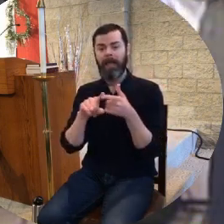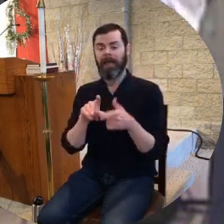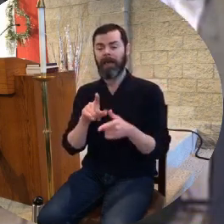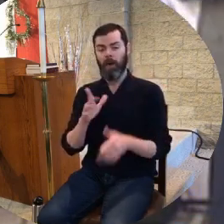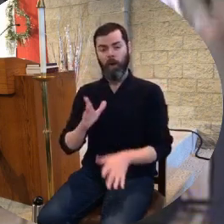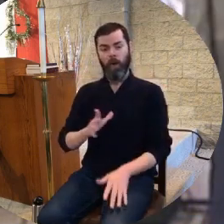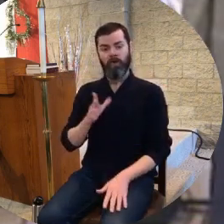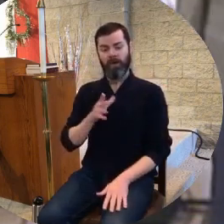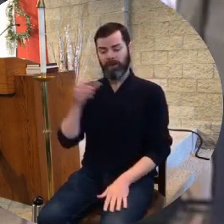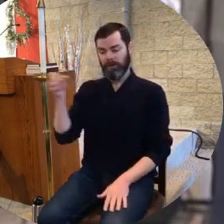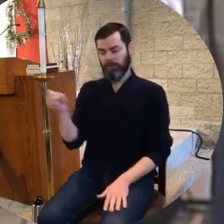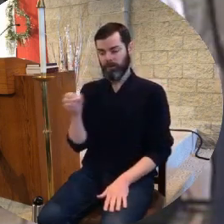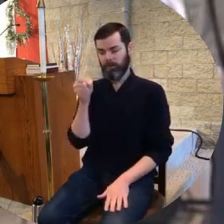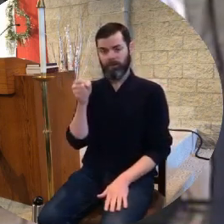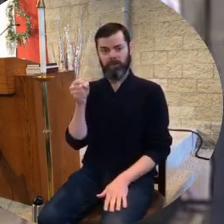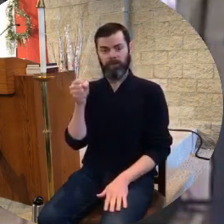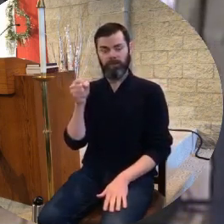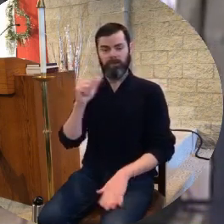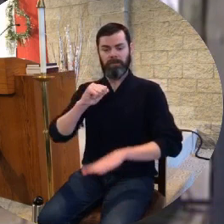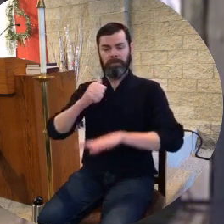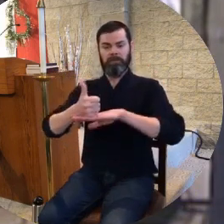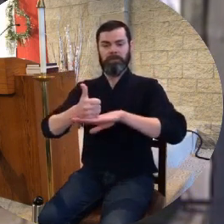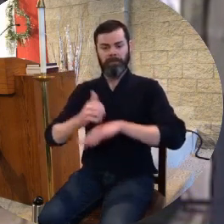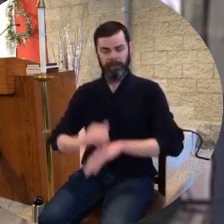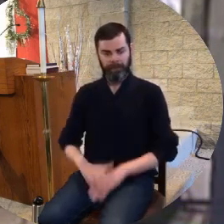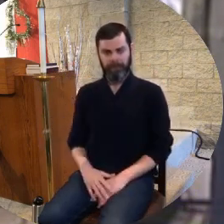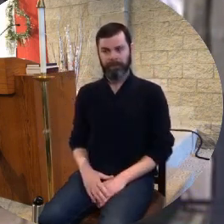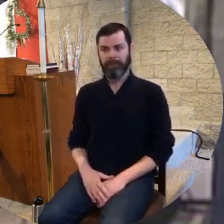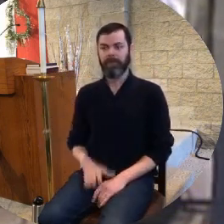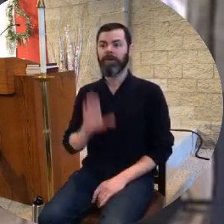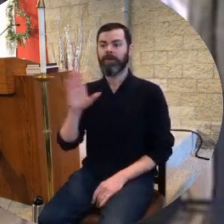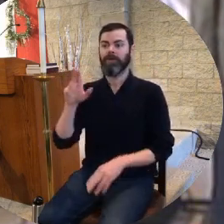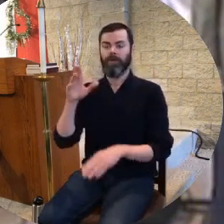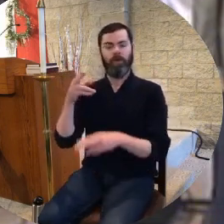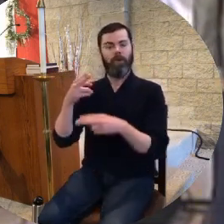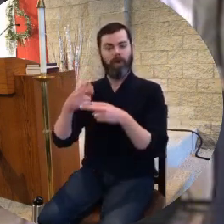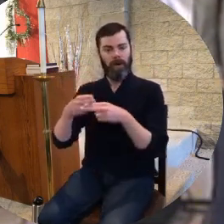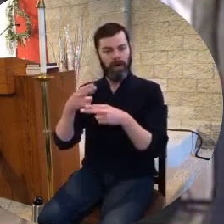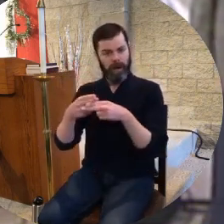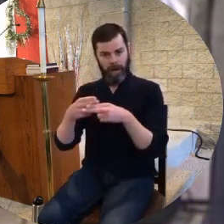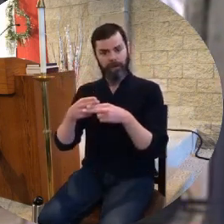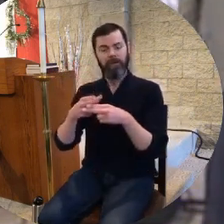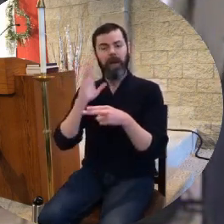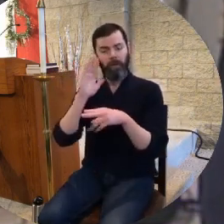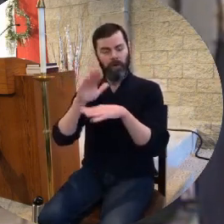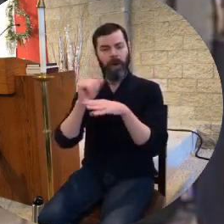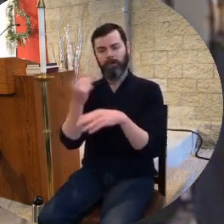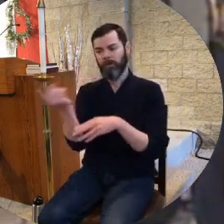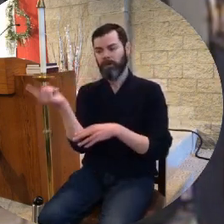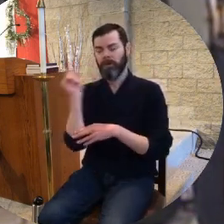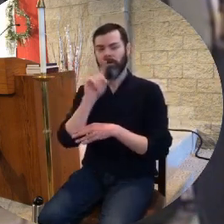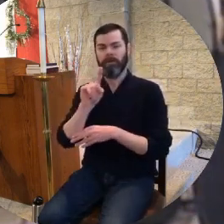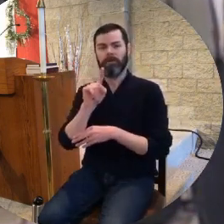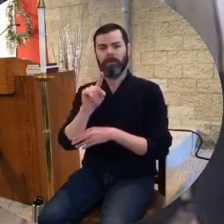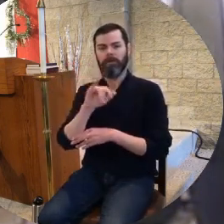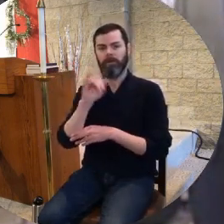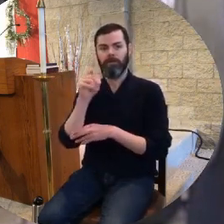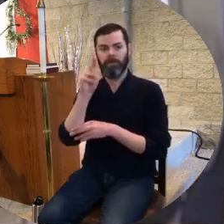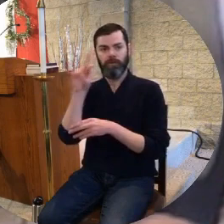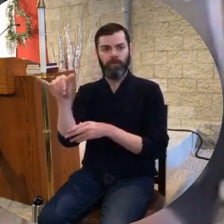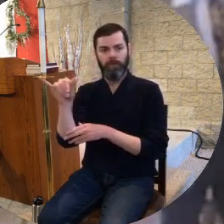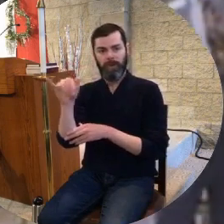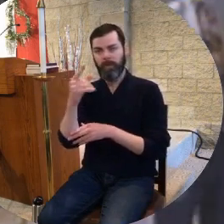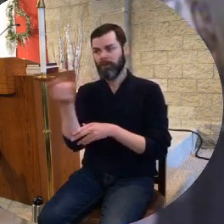your name, would you please come forward? Member-at-Large Judith Killian, Secretary Teresa